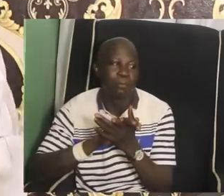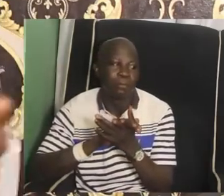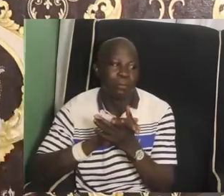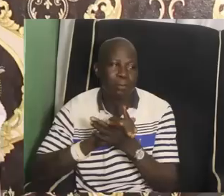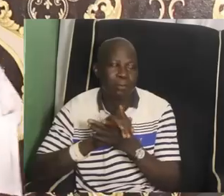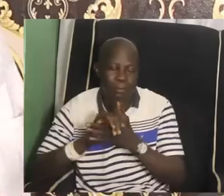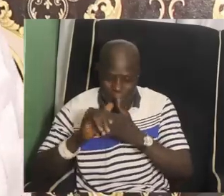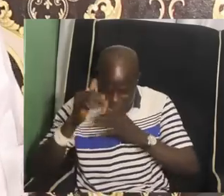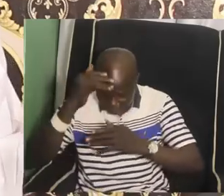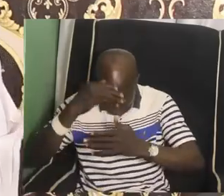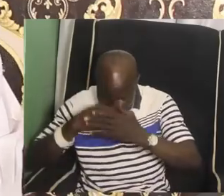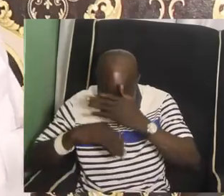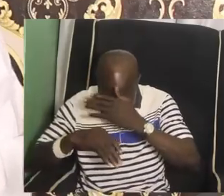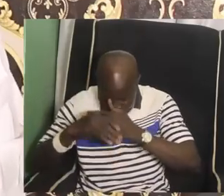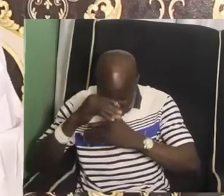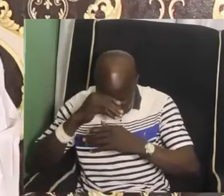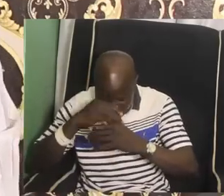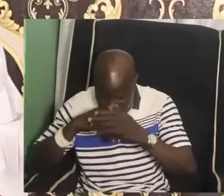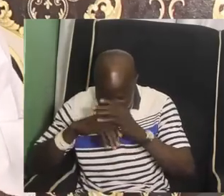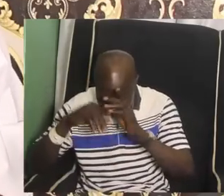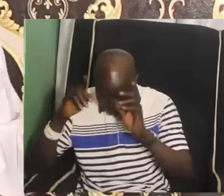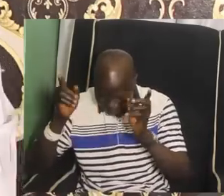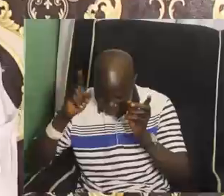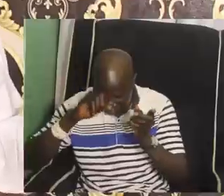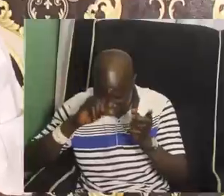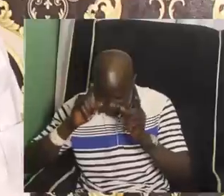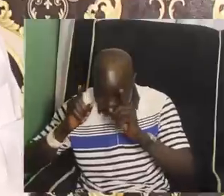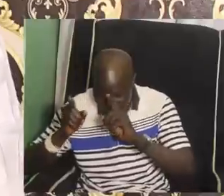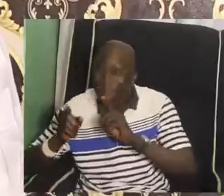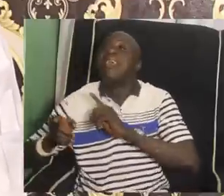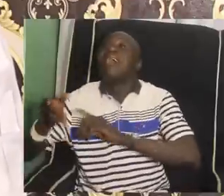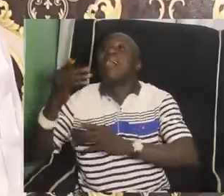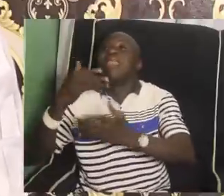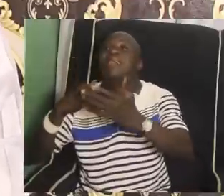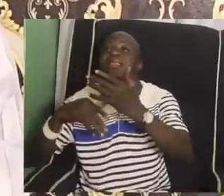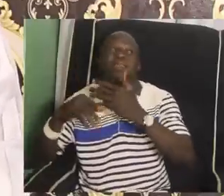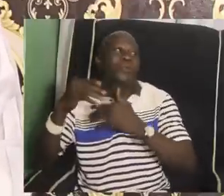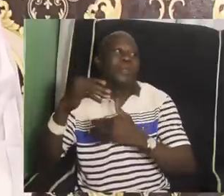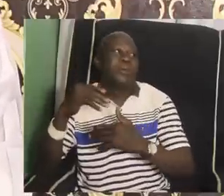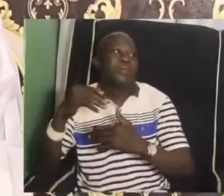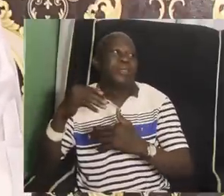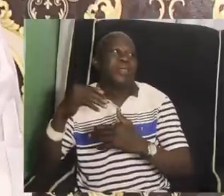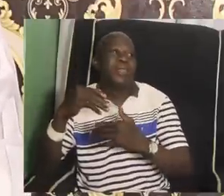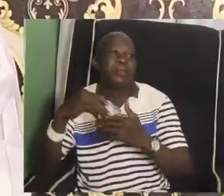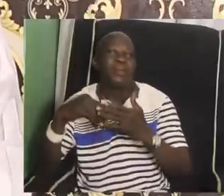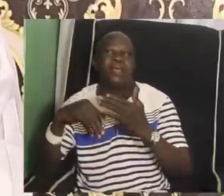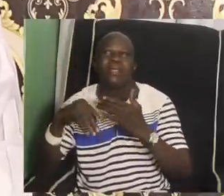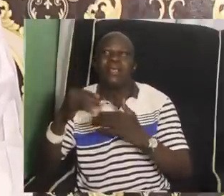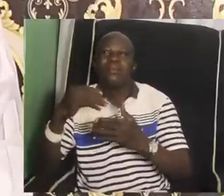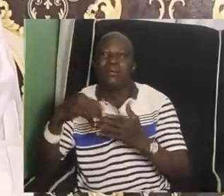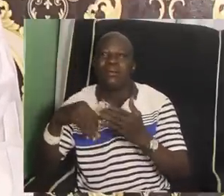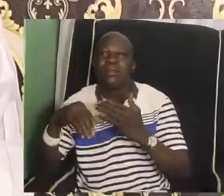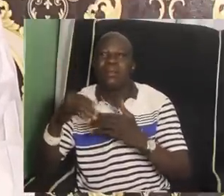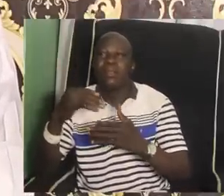gba mi la o torunu mi dun to gba mi le ni ayo alade wura ni awi ma